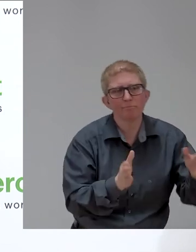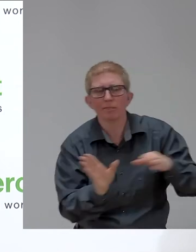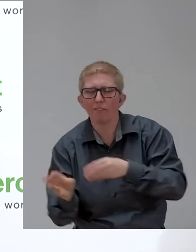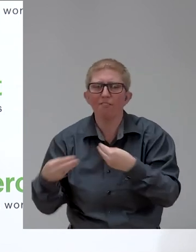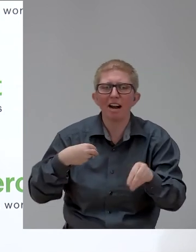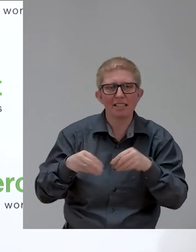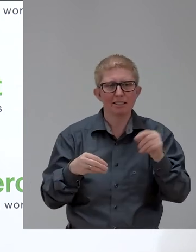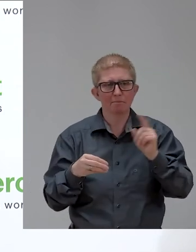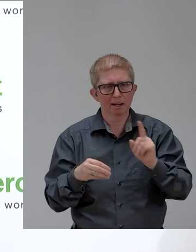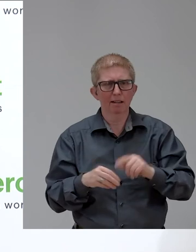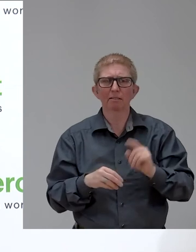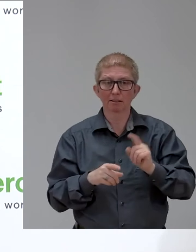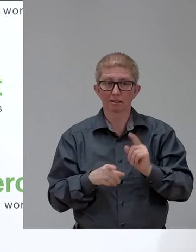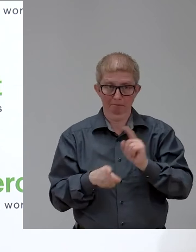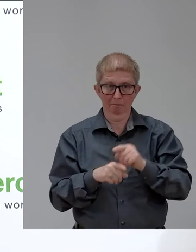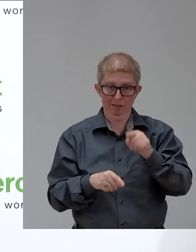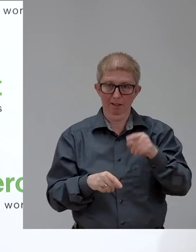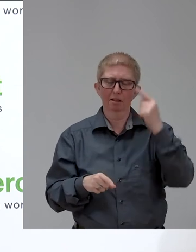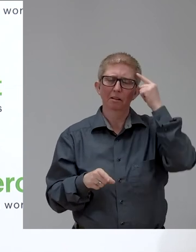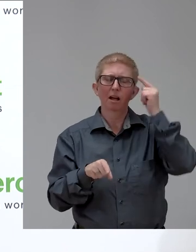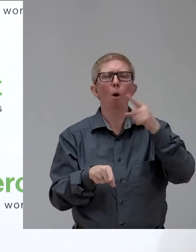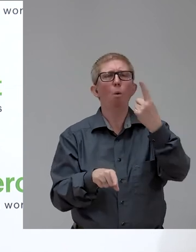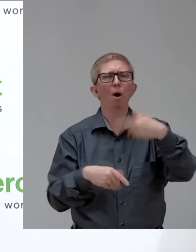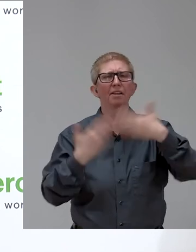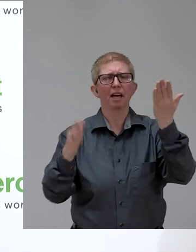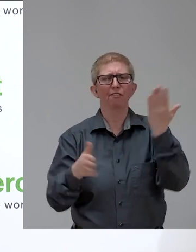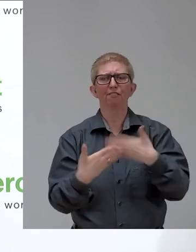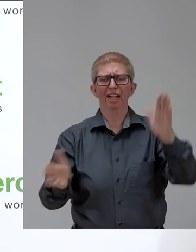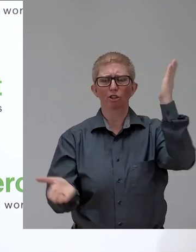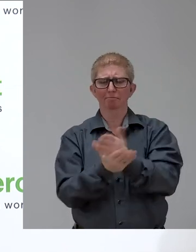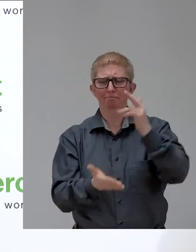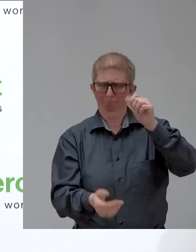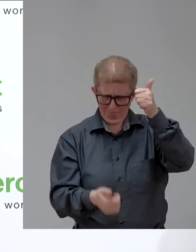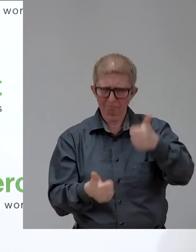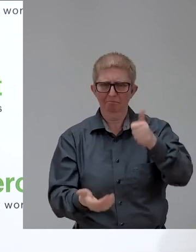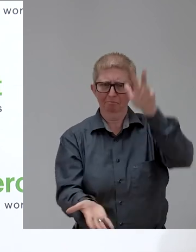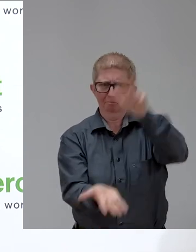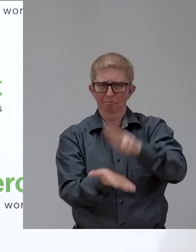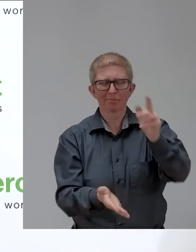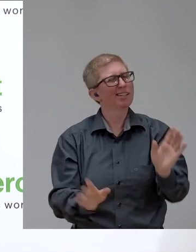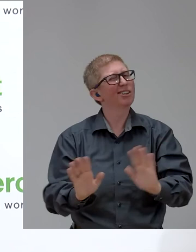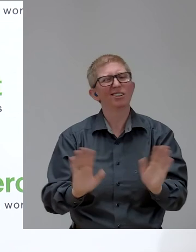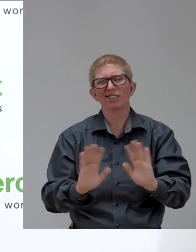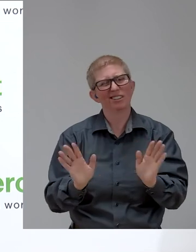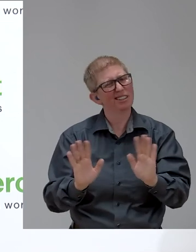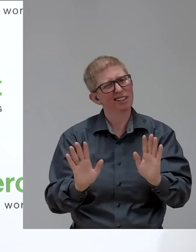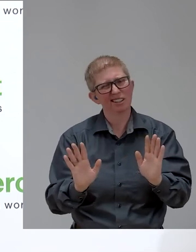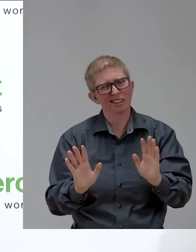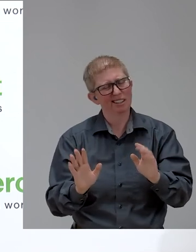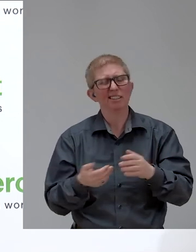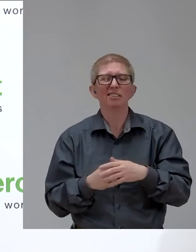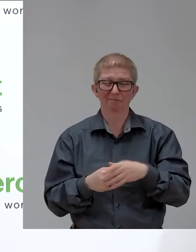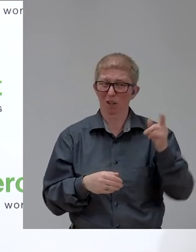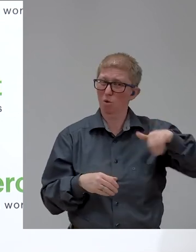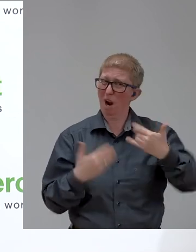this cannot be achieved in one day, and as was mentioned by Julian and by yourself earlier, it's a journey and things will need to change and adapt. So offering